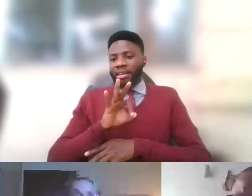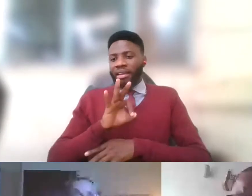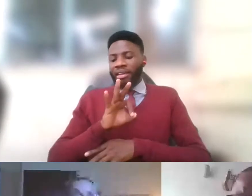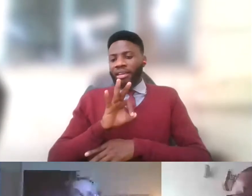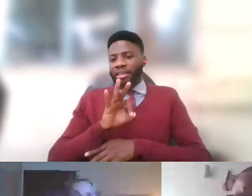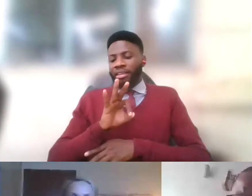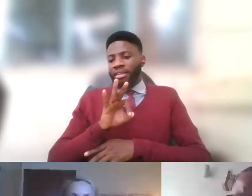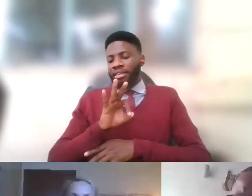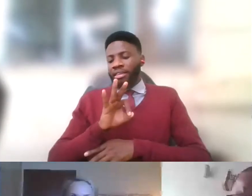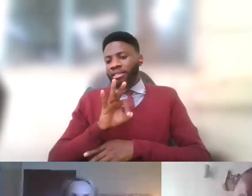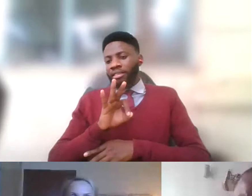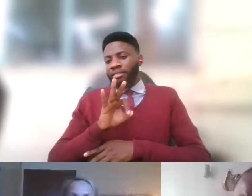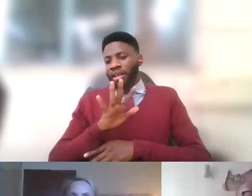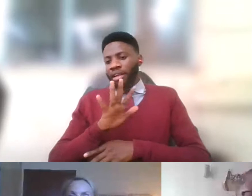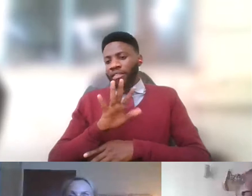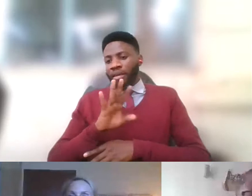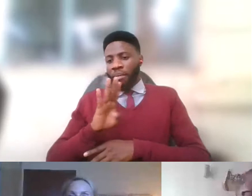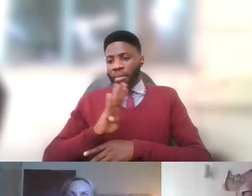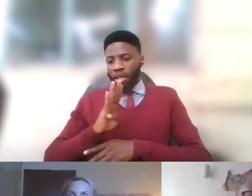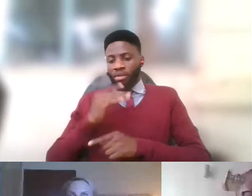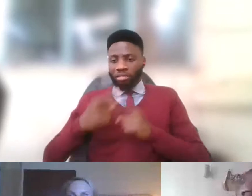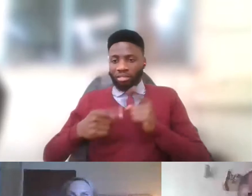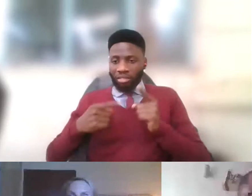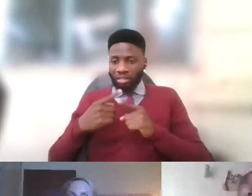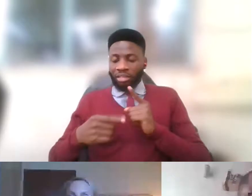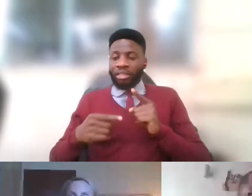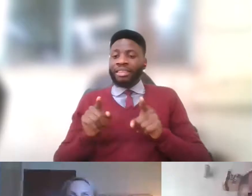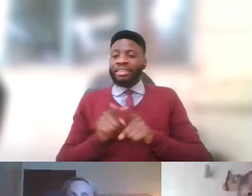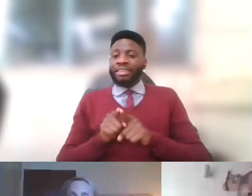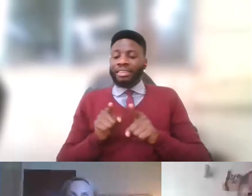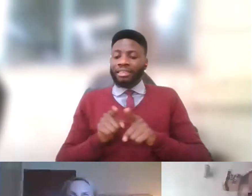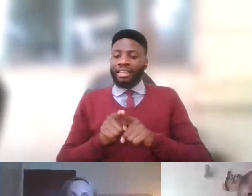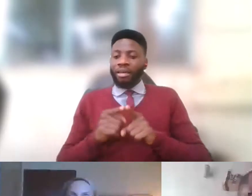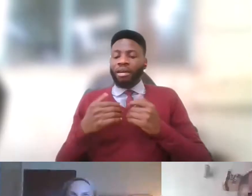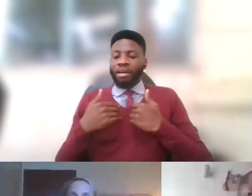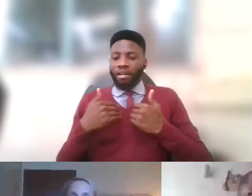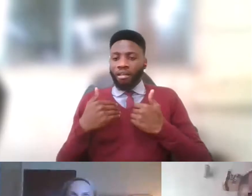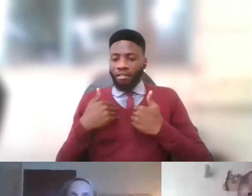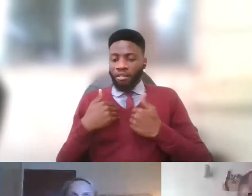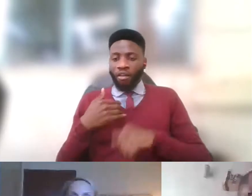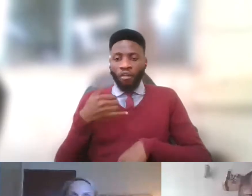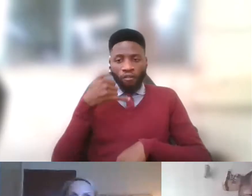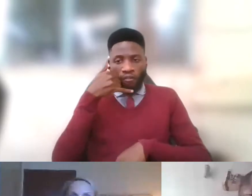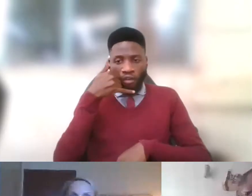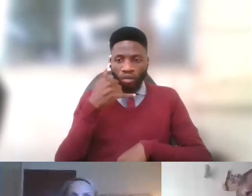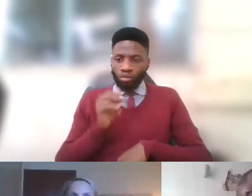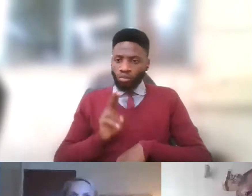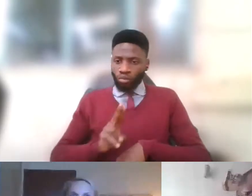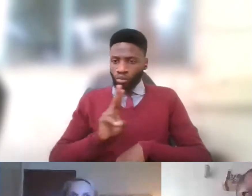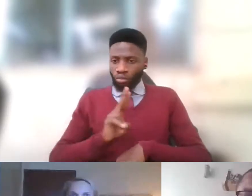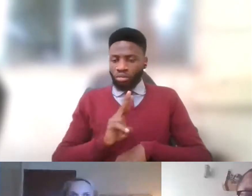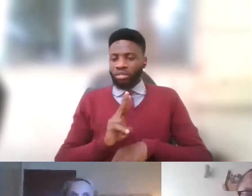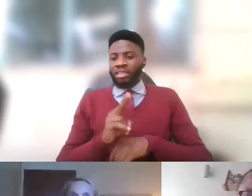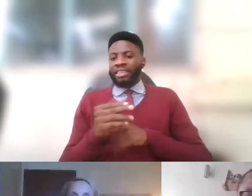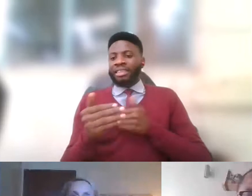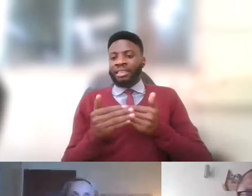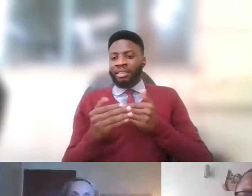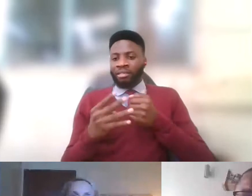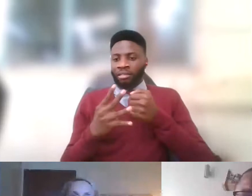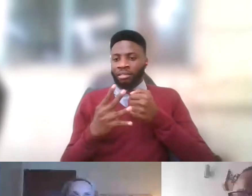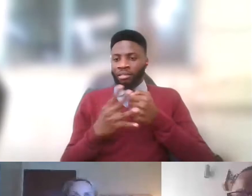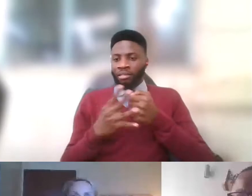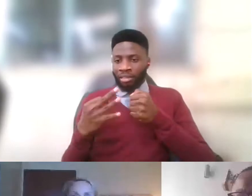that we've been very keen on is to have this kind of sessions. As a bank globally, we